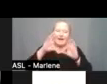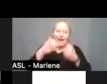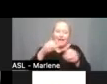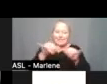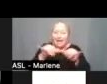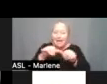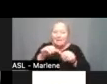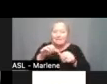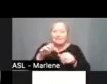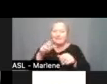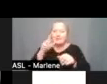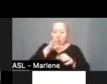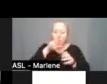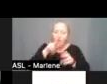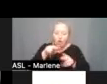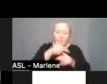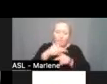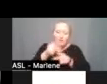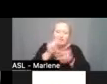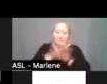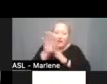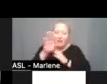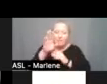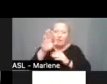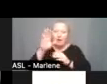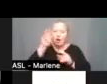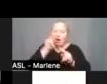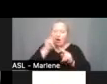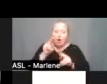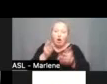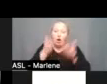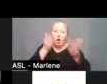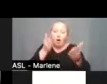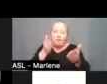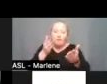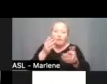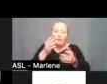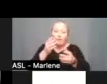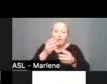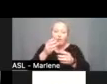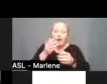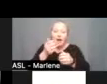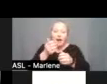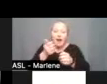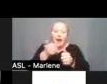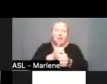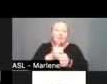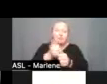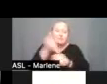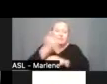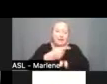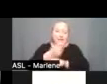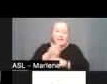professional development we hope to offer professional development extra days next year um outside of the regular